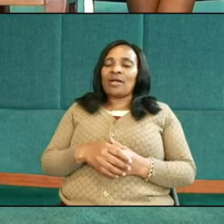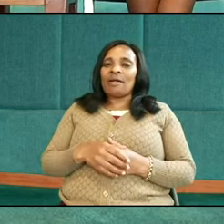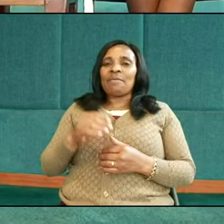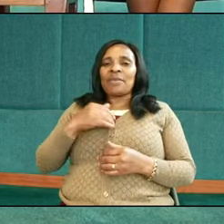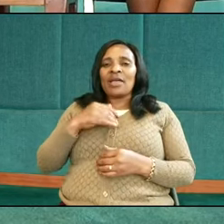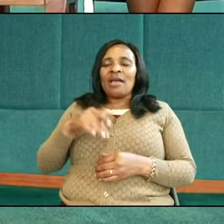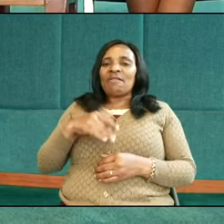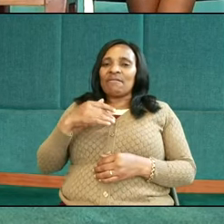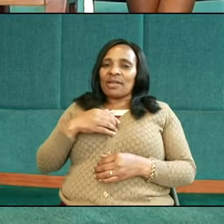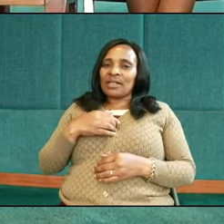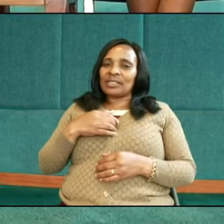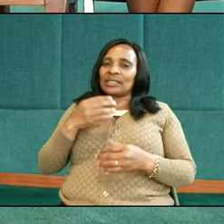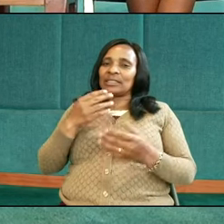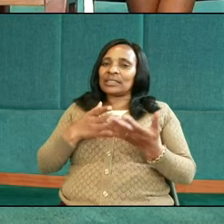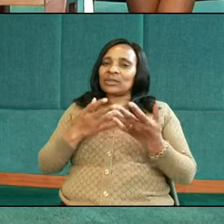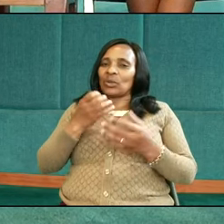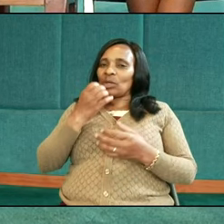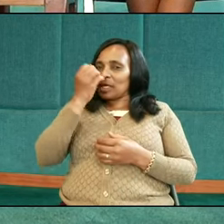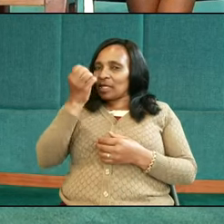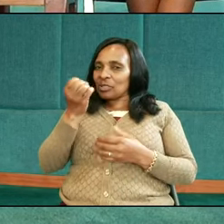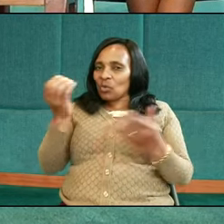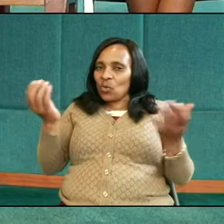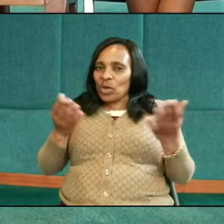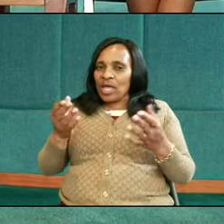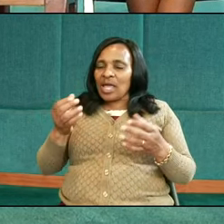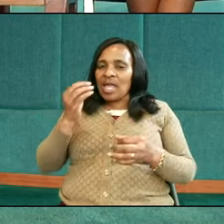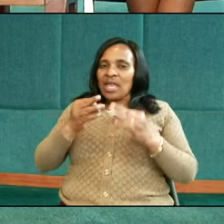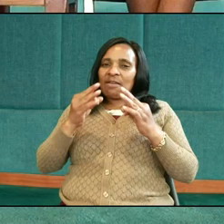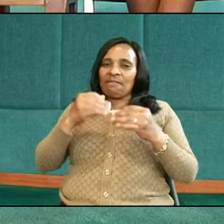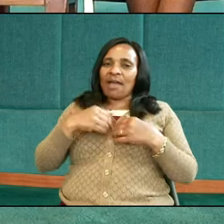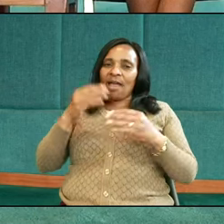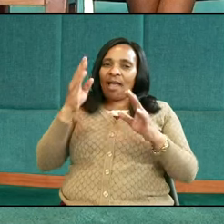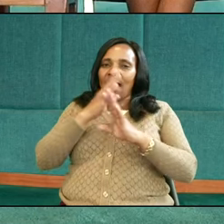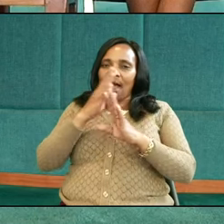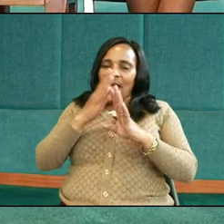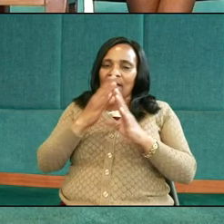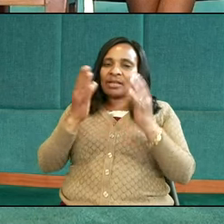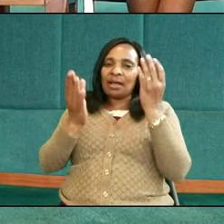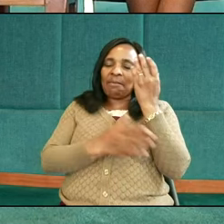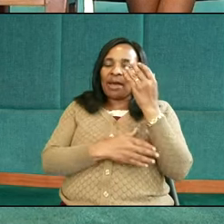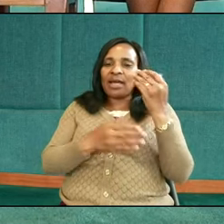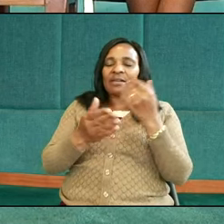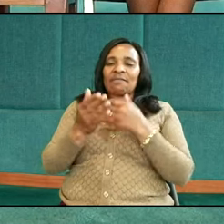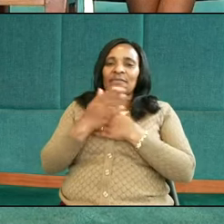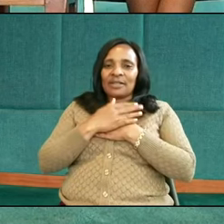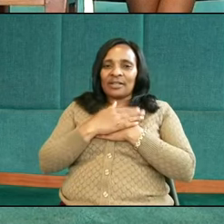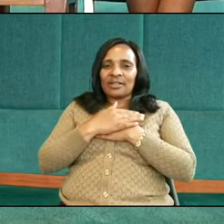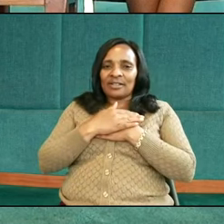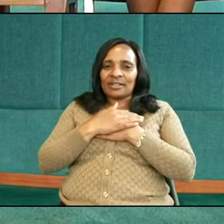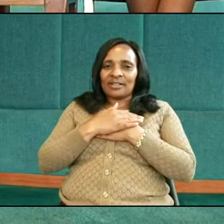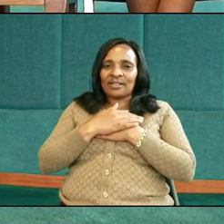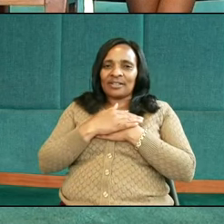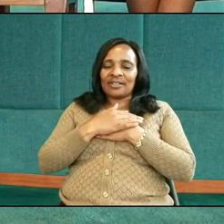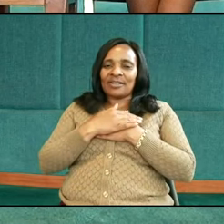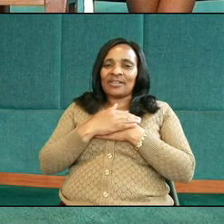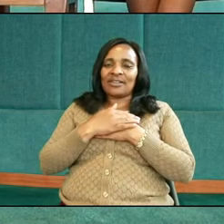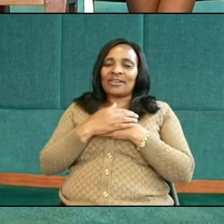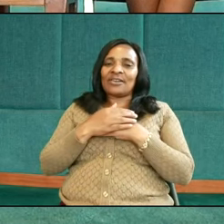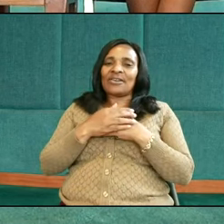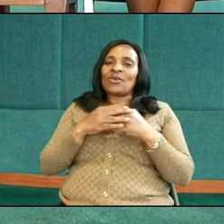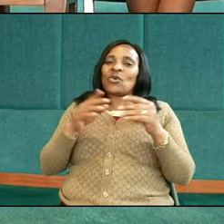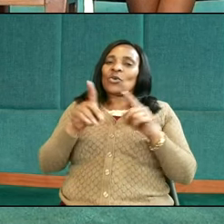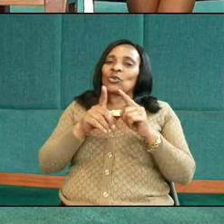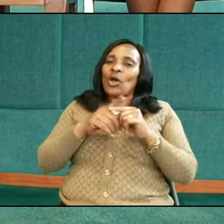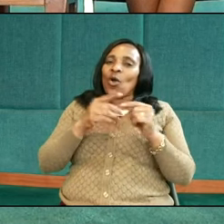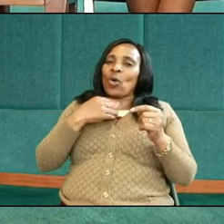feel like at that point there's some guilt where if I hide, I'm being a bad friend. I'm also keep